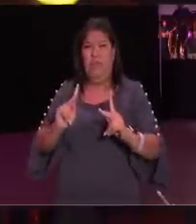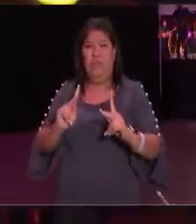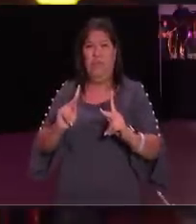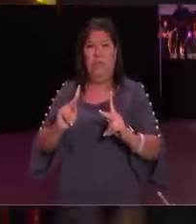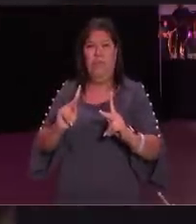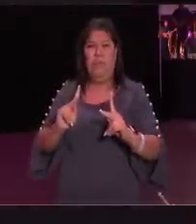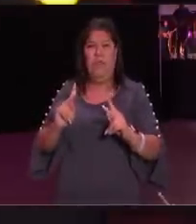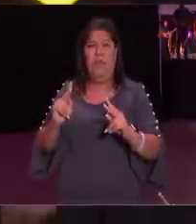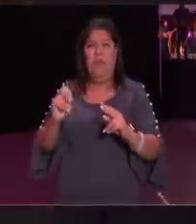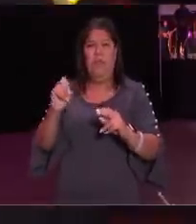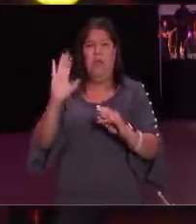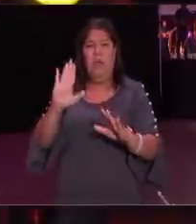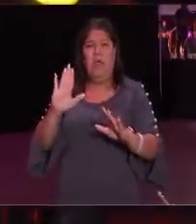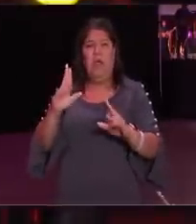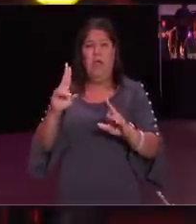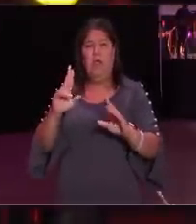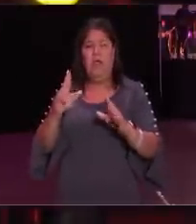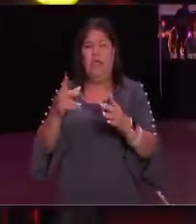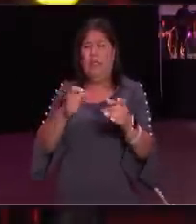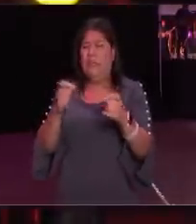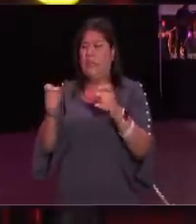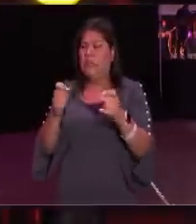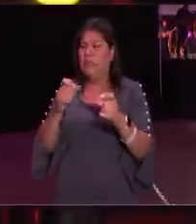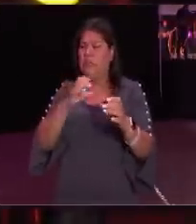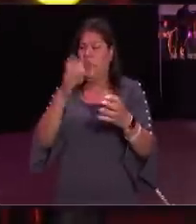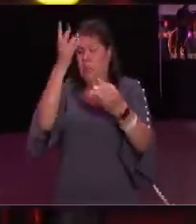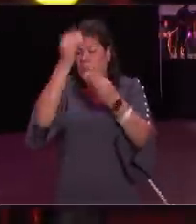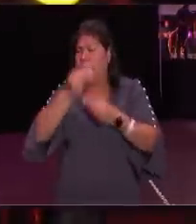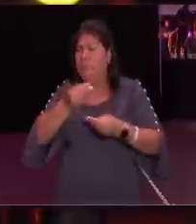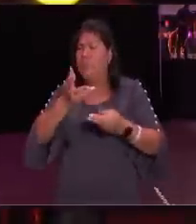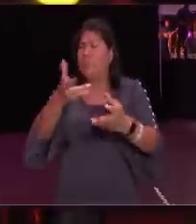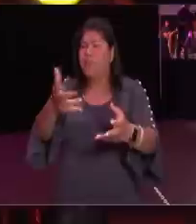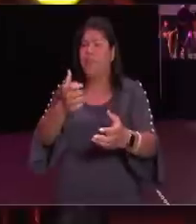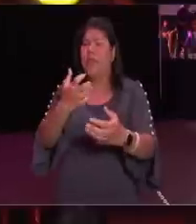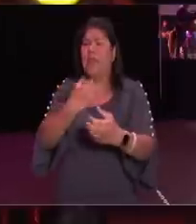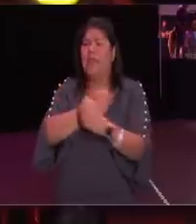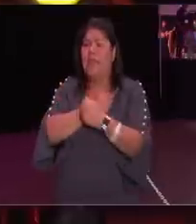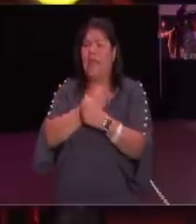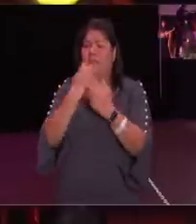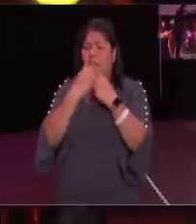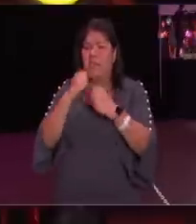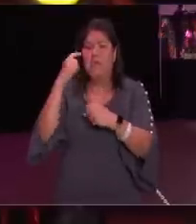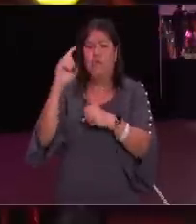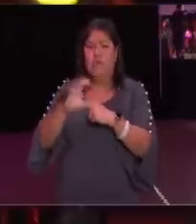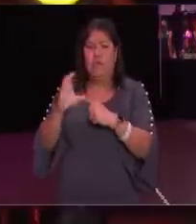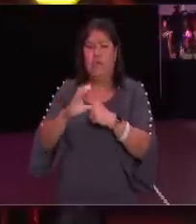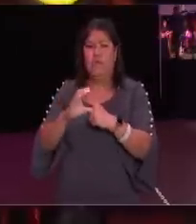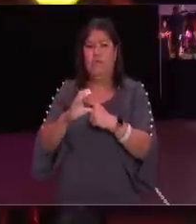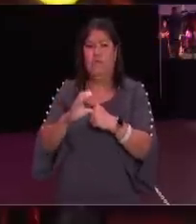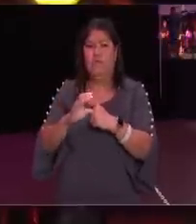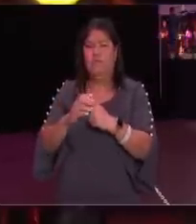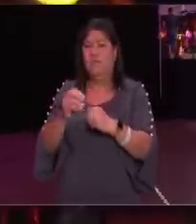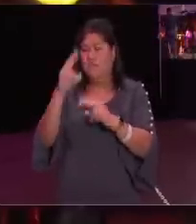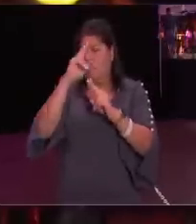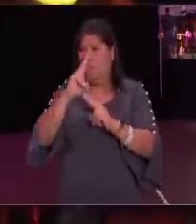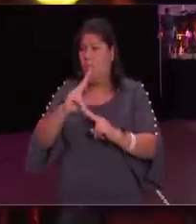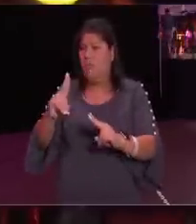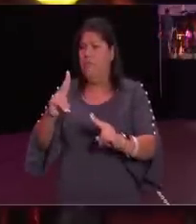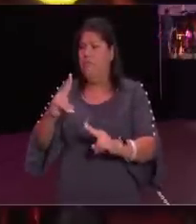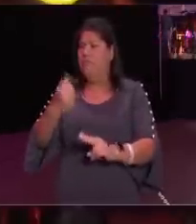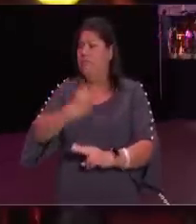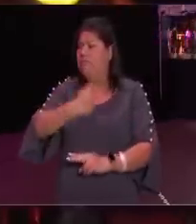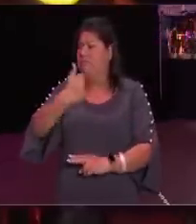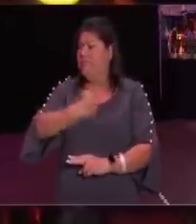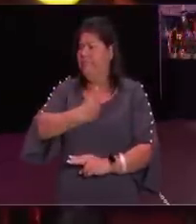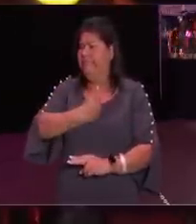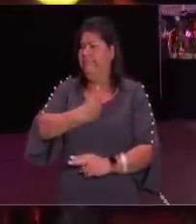is an instrument that God has greatly used to communicate his love and his passion for the church. So it is an honor for me at